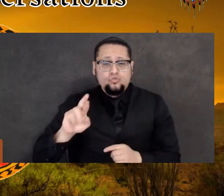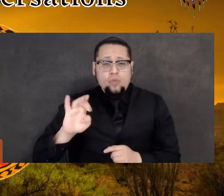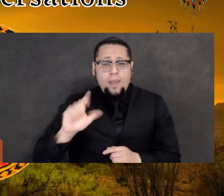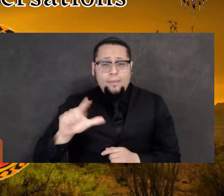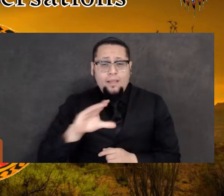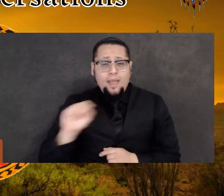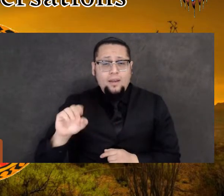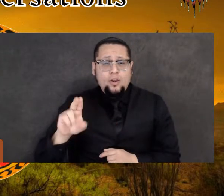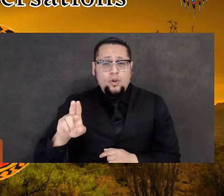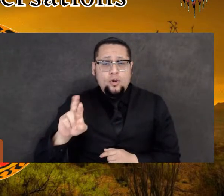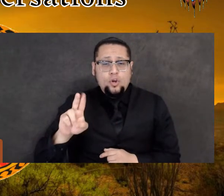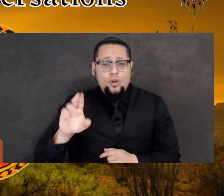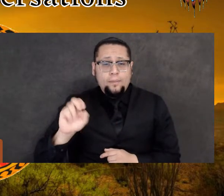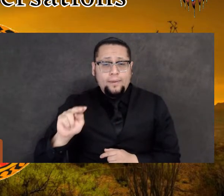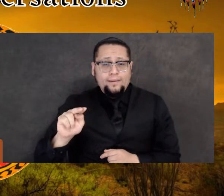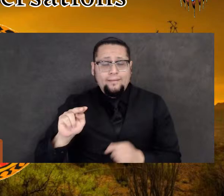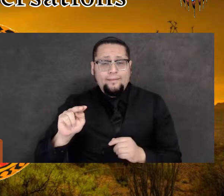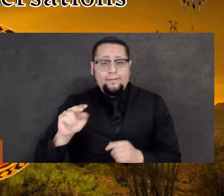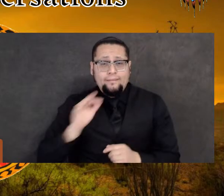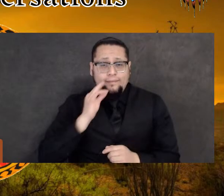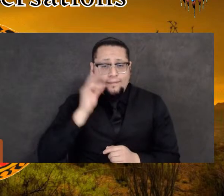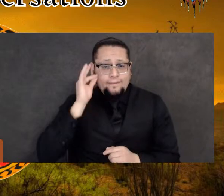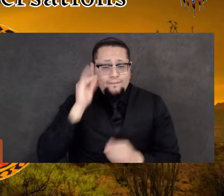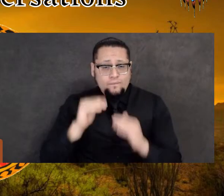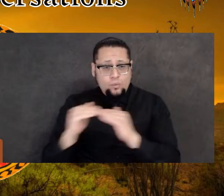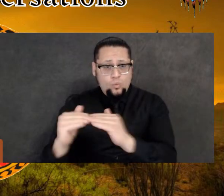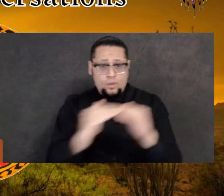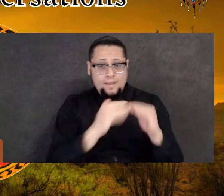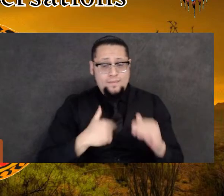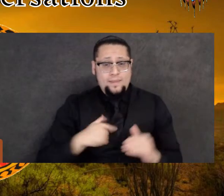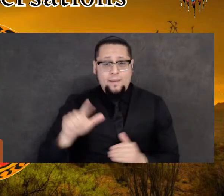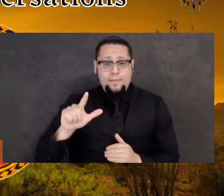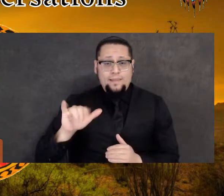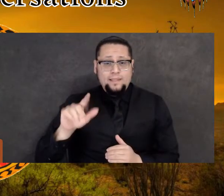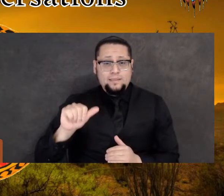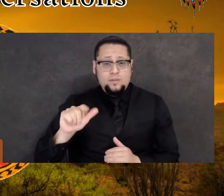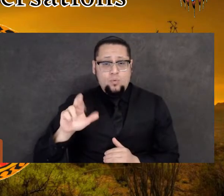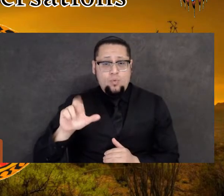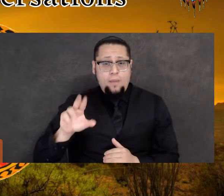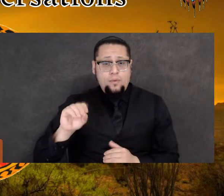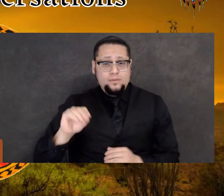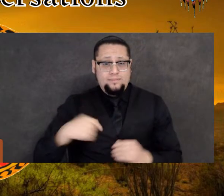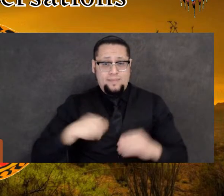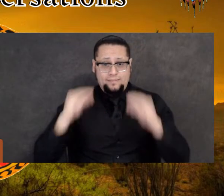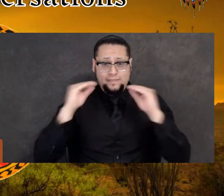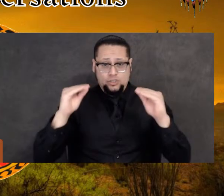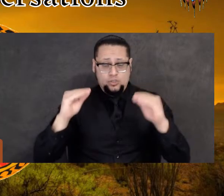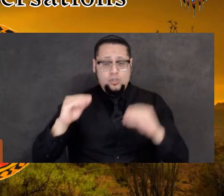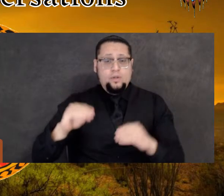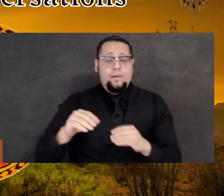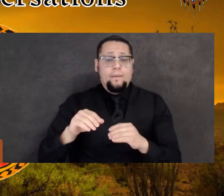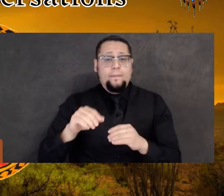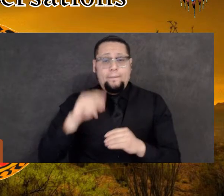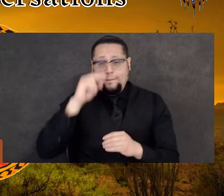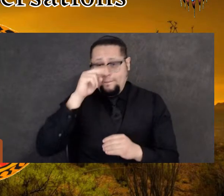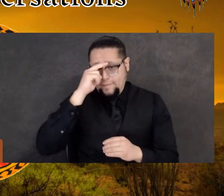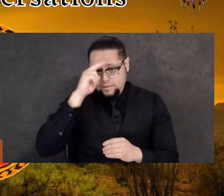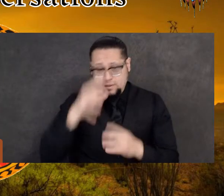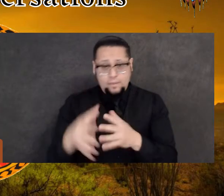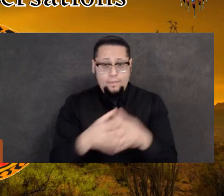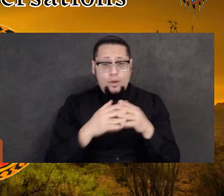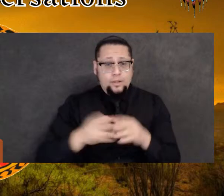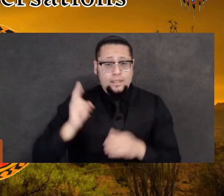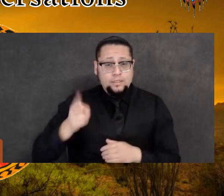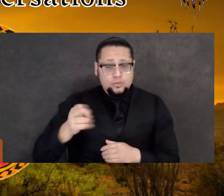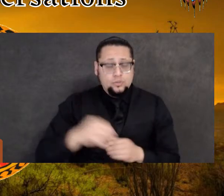am Professor Lisa Ramos. I am an Associate Professor of History and the Mexican American Studies Program Coordinator at